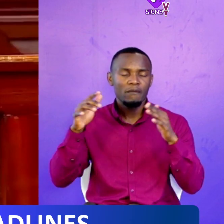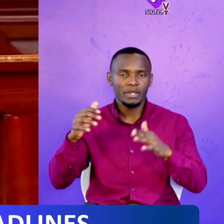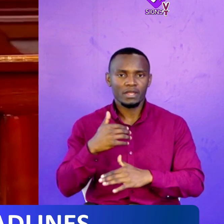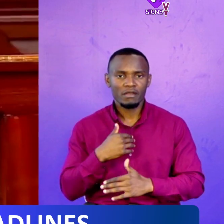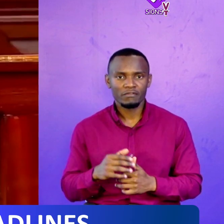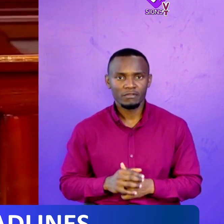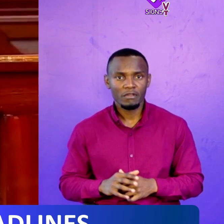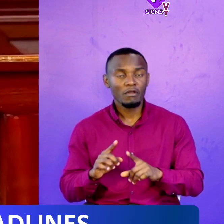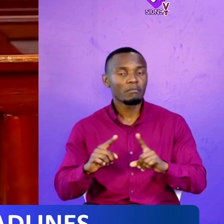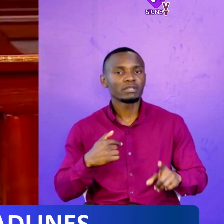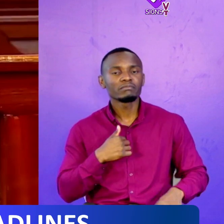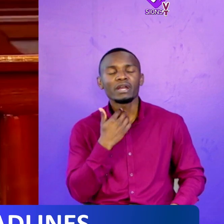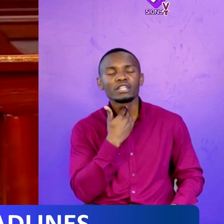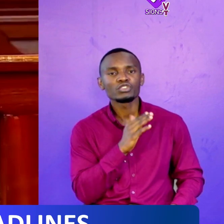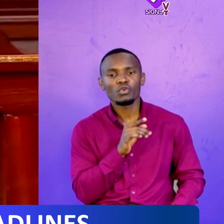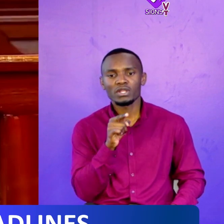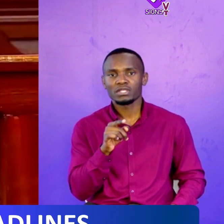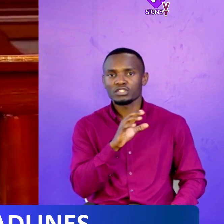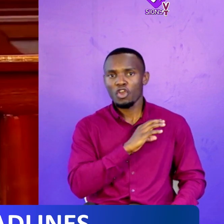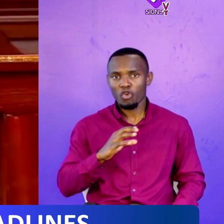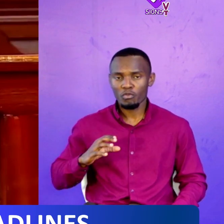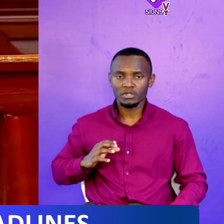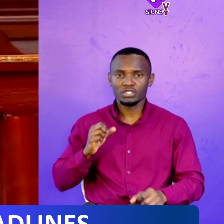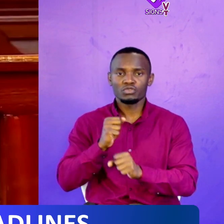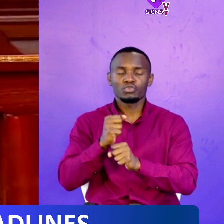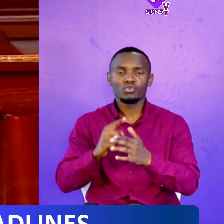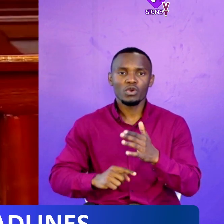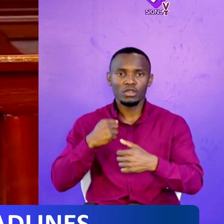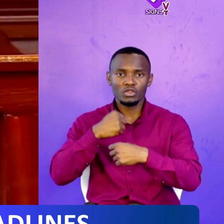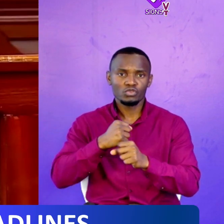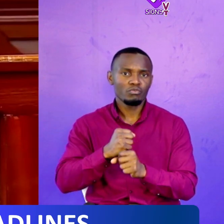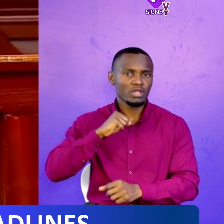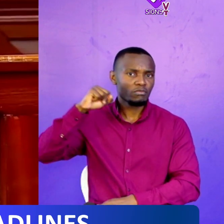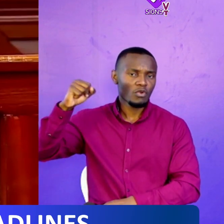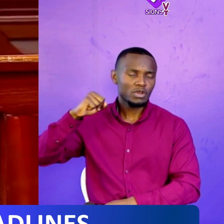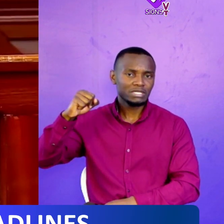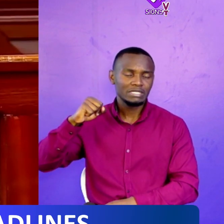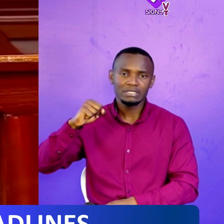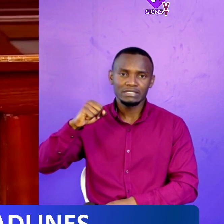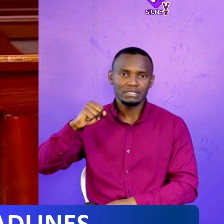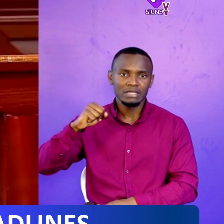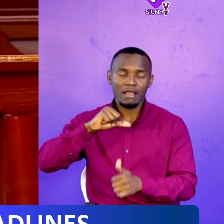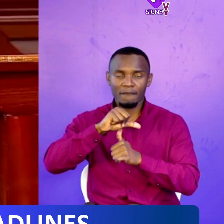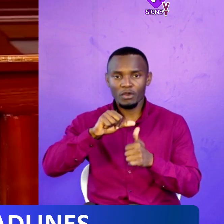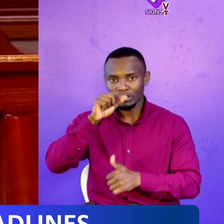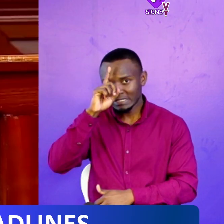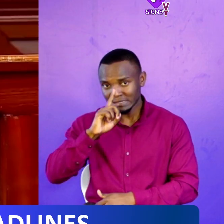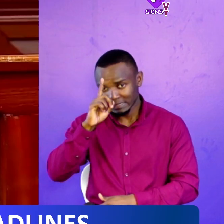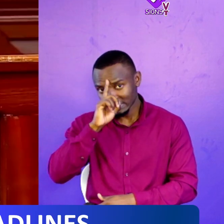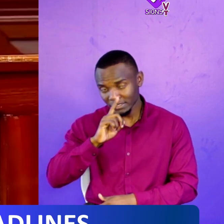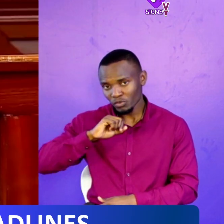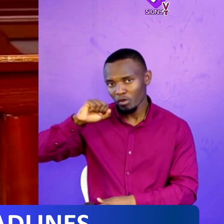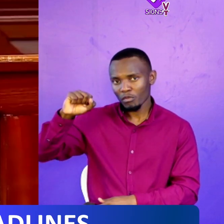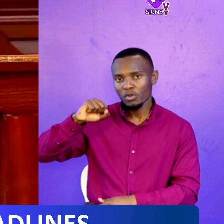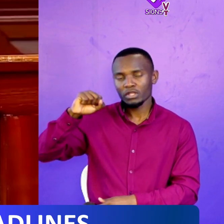this committee to politicize extremely important and delicate security issues of what could be happening in